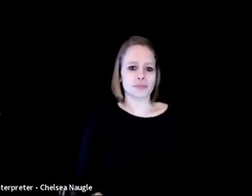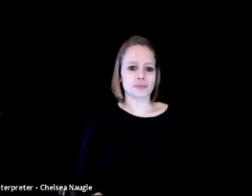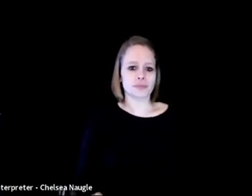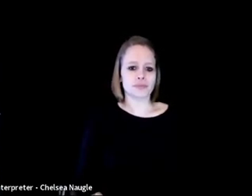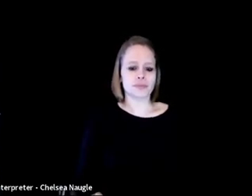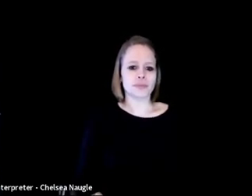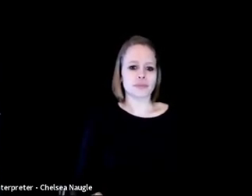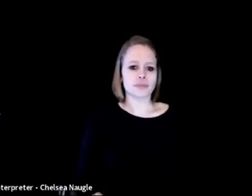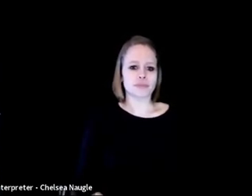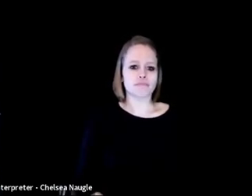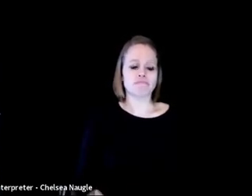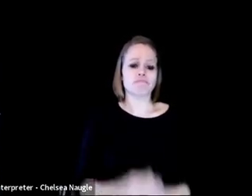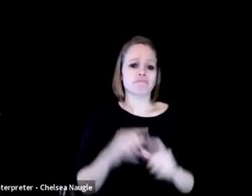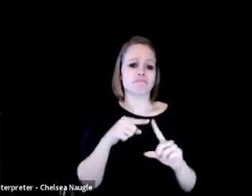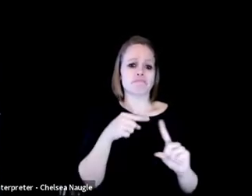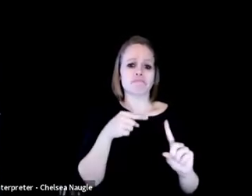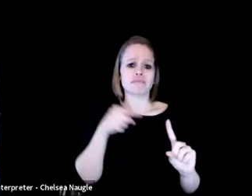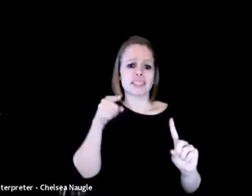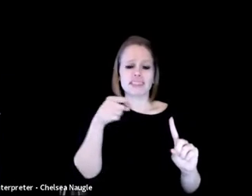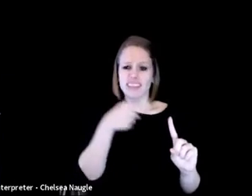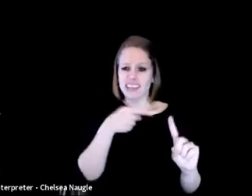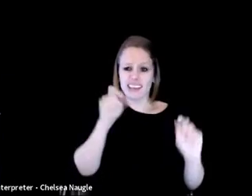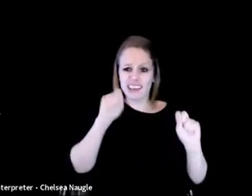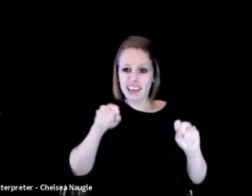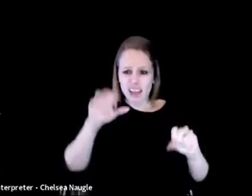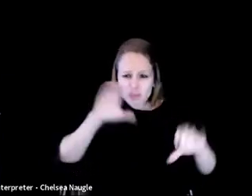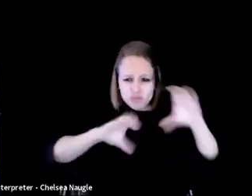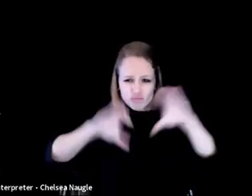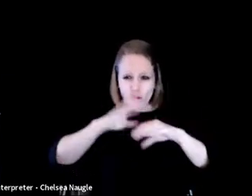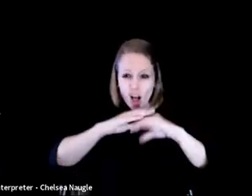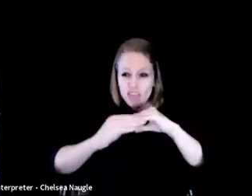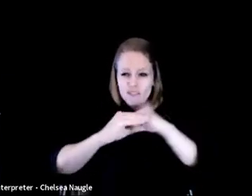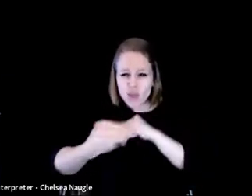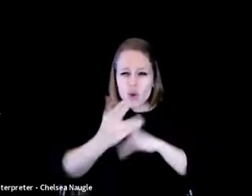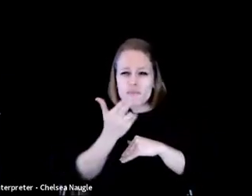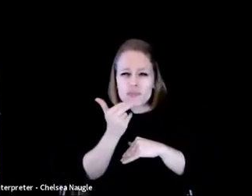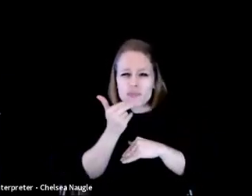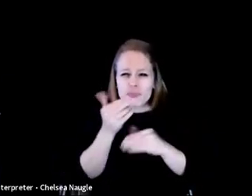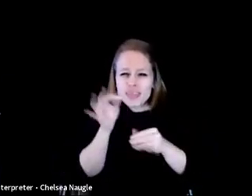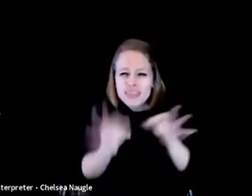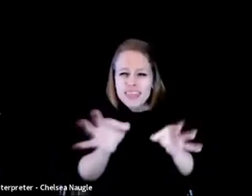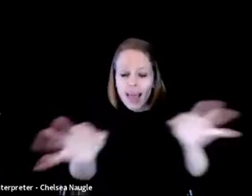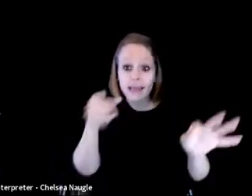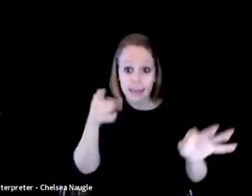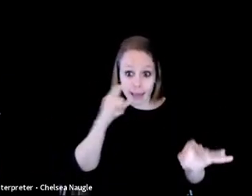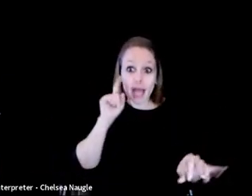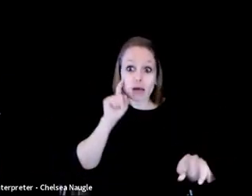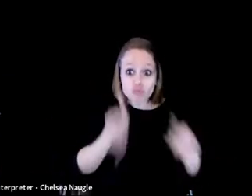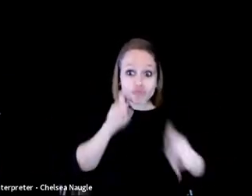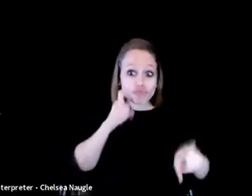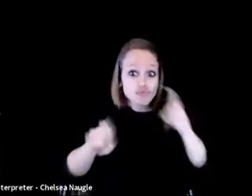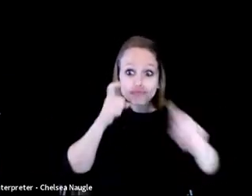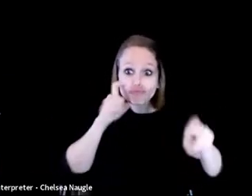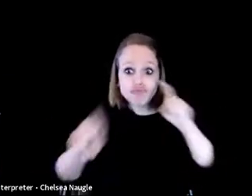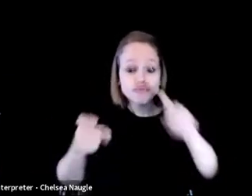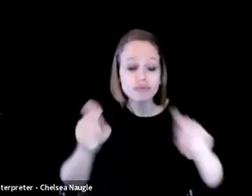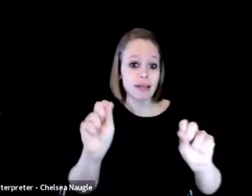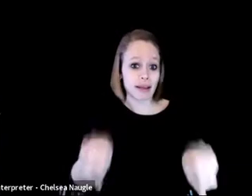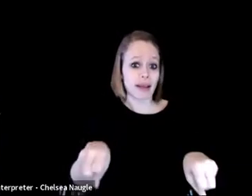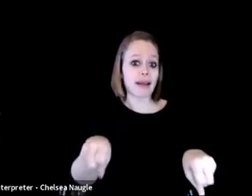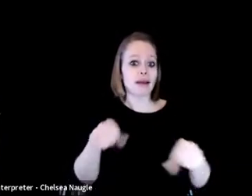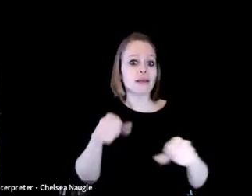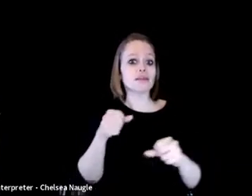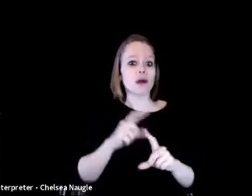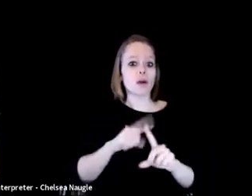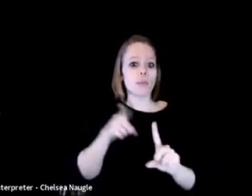But he's able to find the tiny little things on the floor. So he does uses his vision really well. He does have